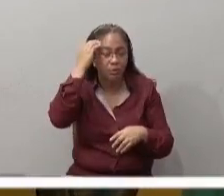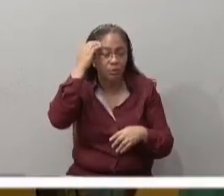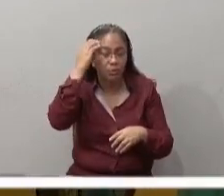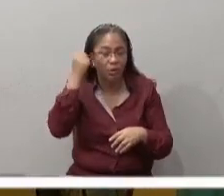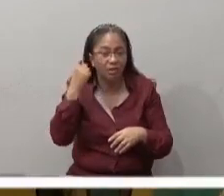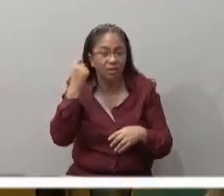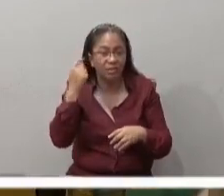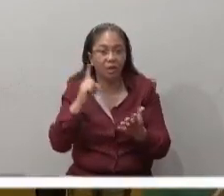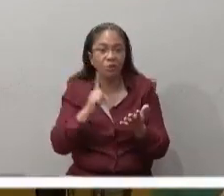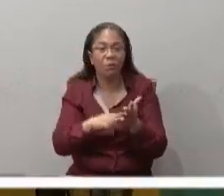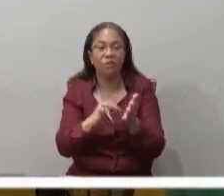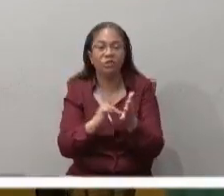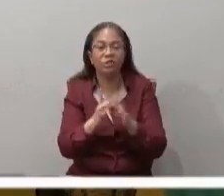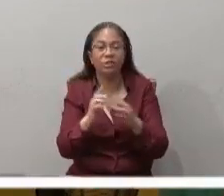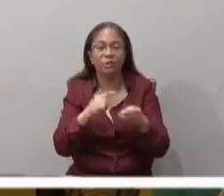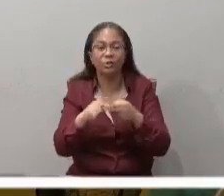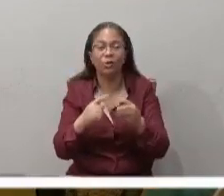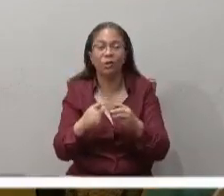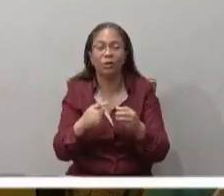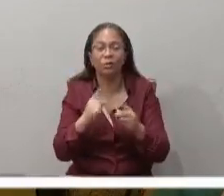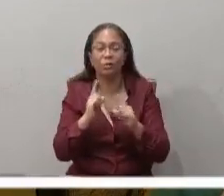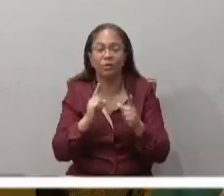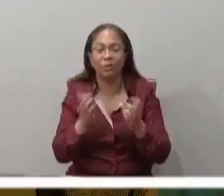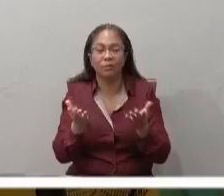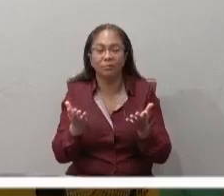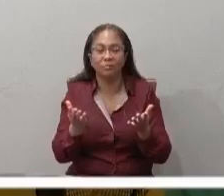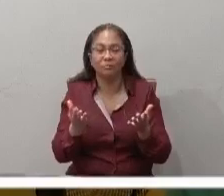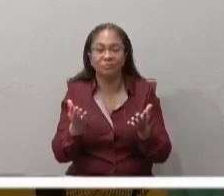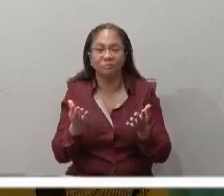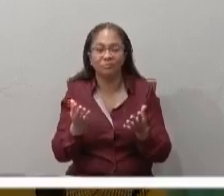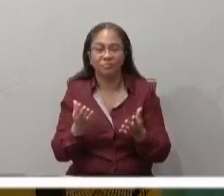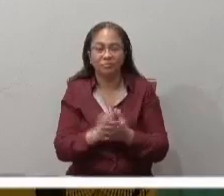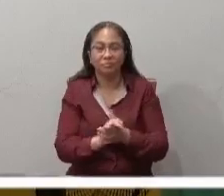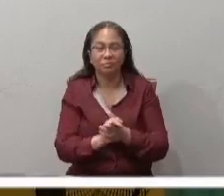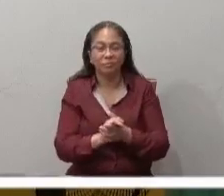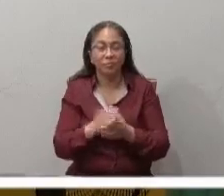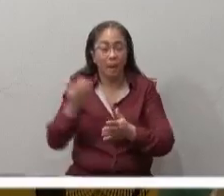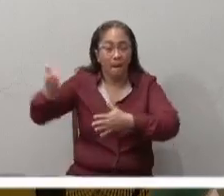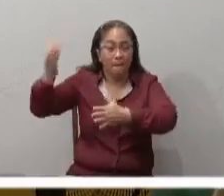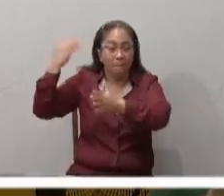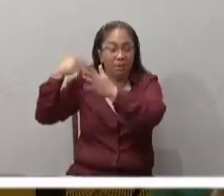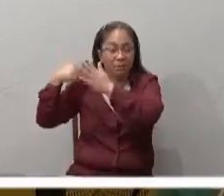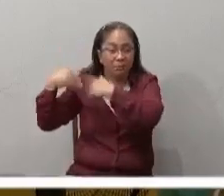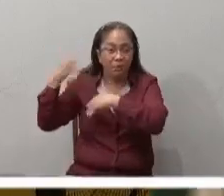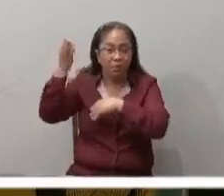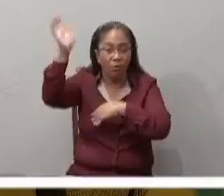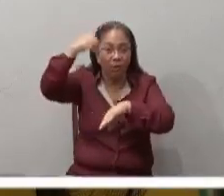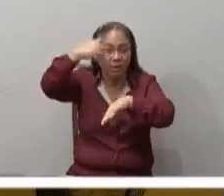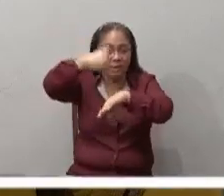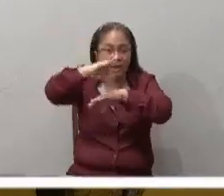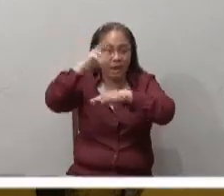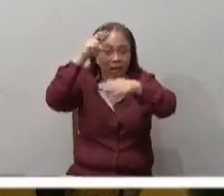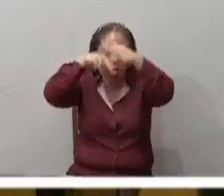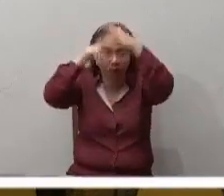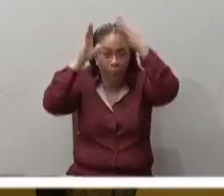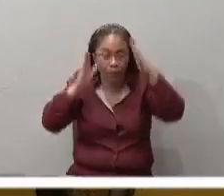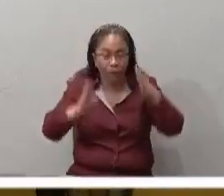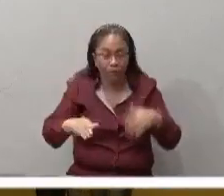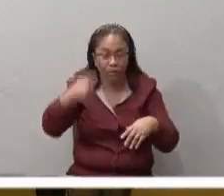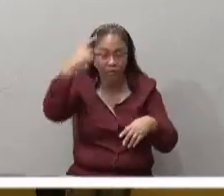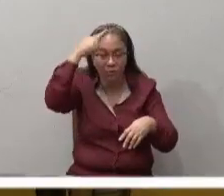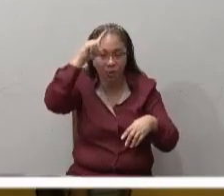way that the leaders of the people treated the prophets who God sent before to prepare them for the wedding